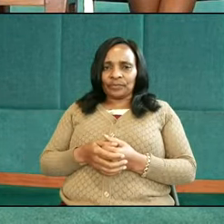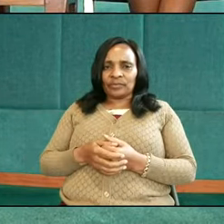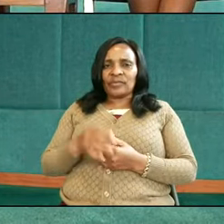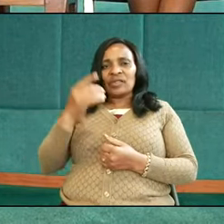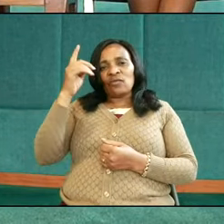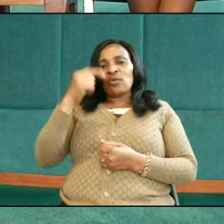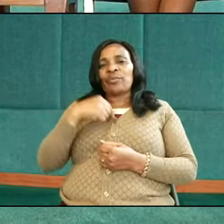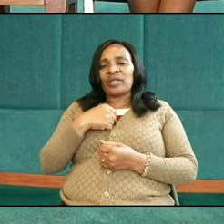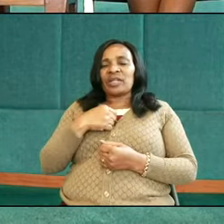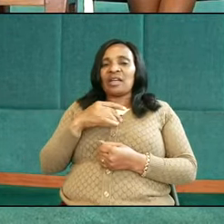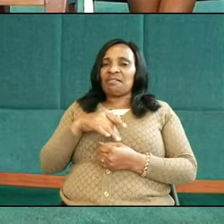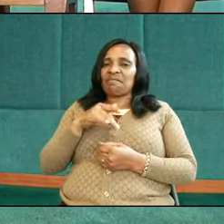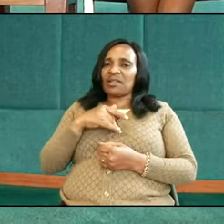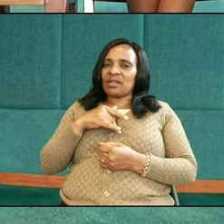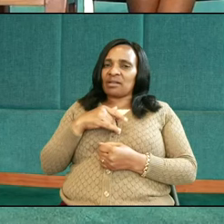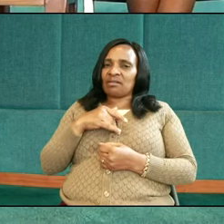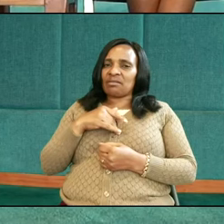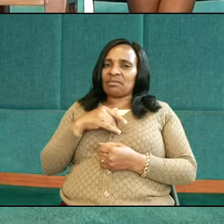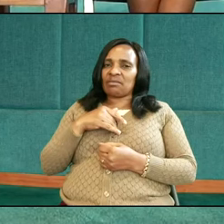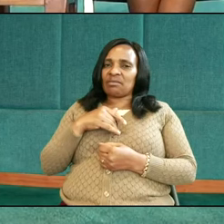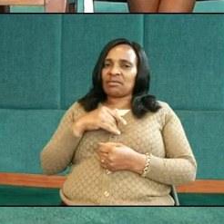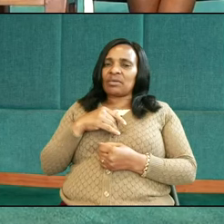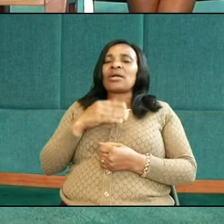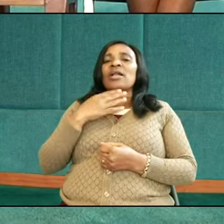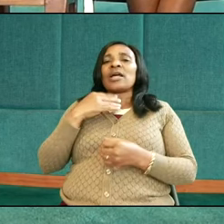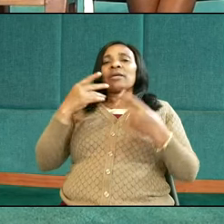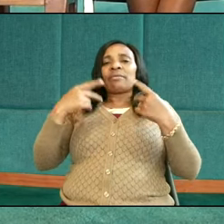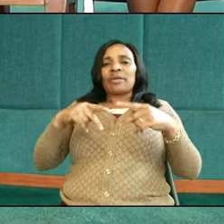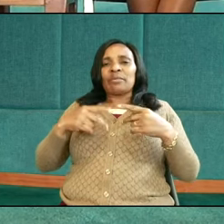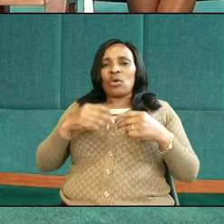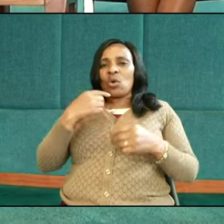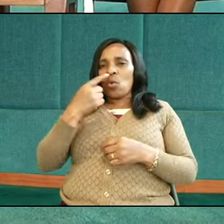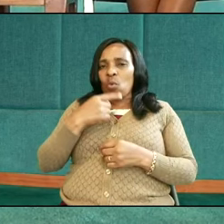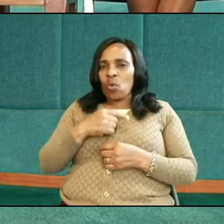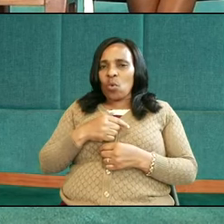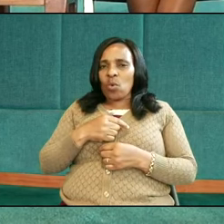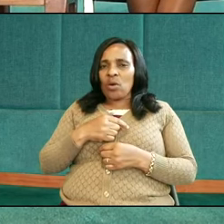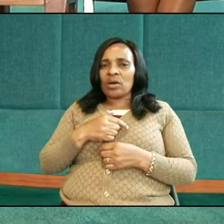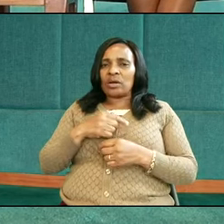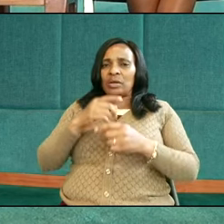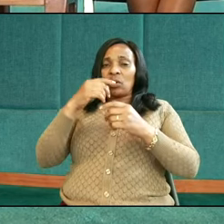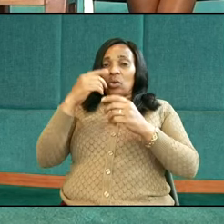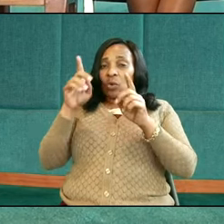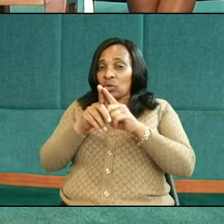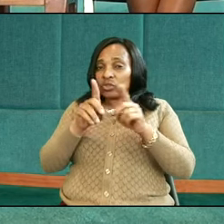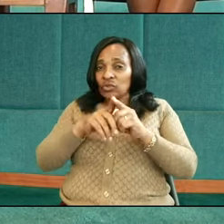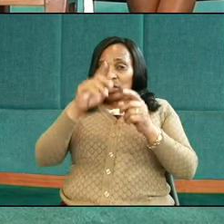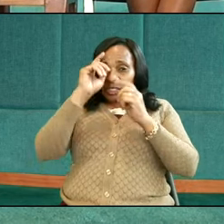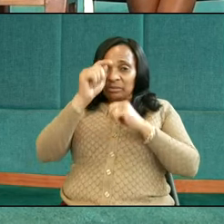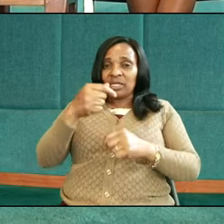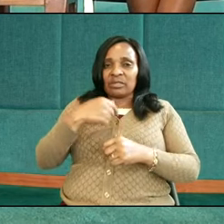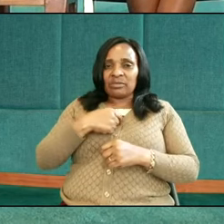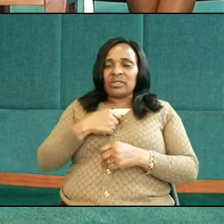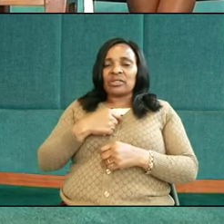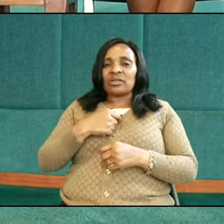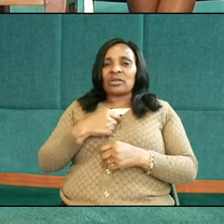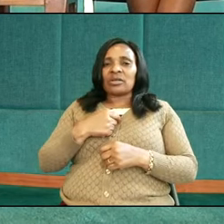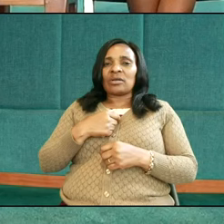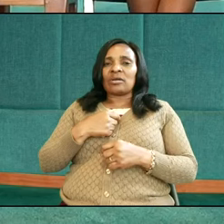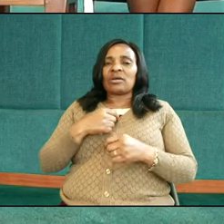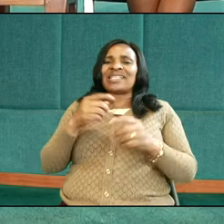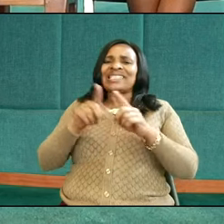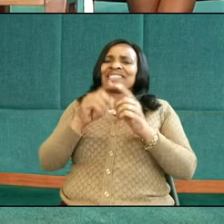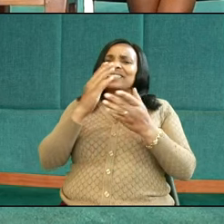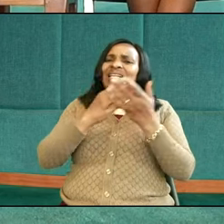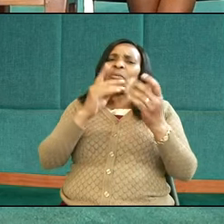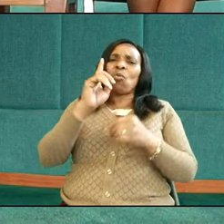I feel like I like people who probably also respectfully tell me off, because it's not like